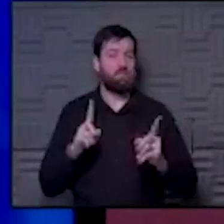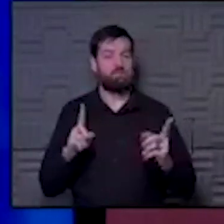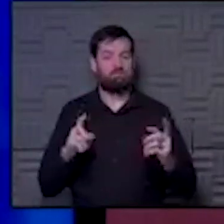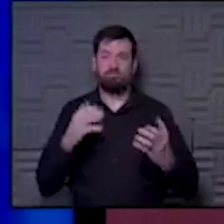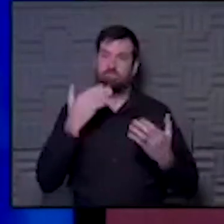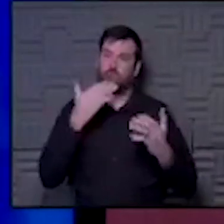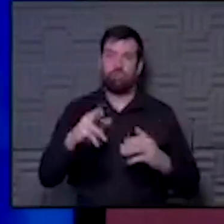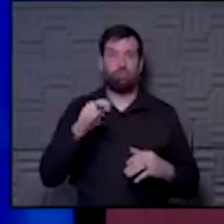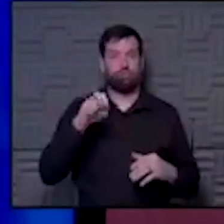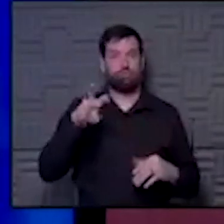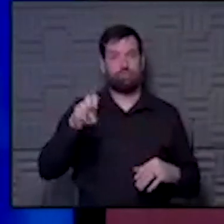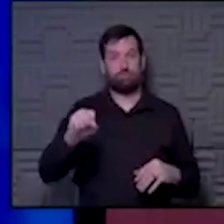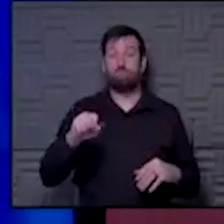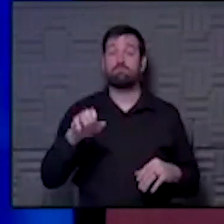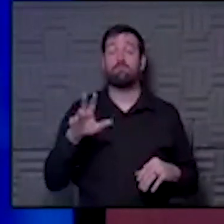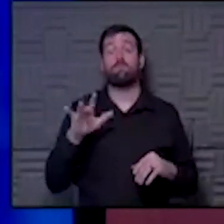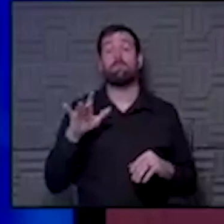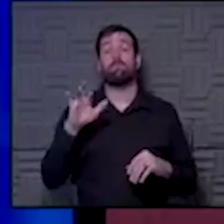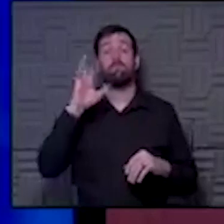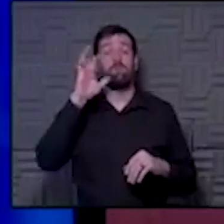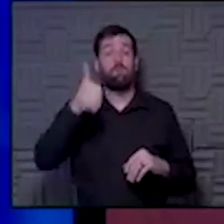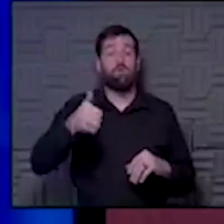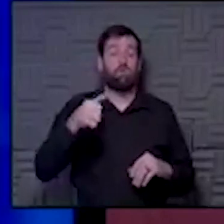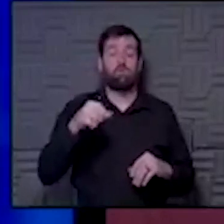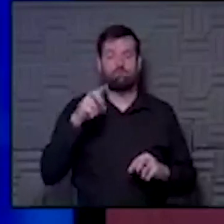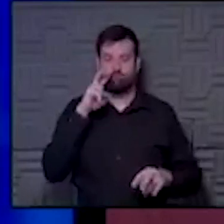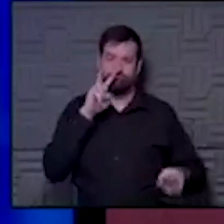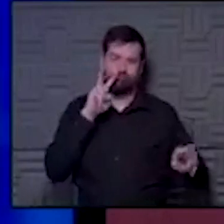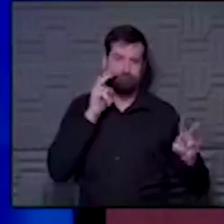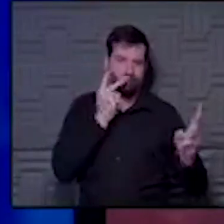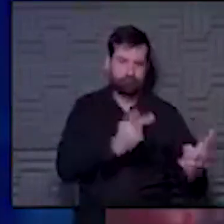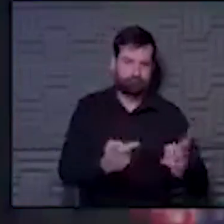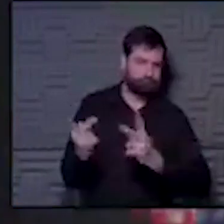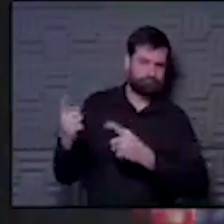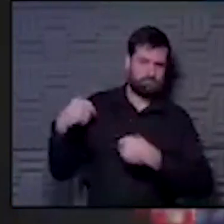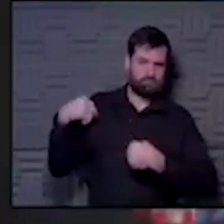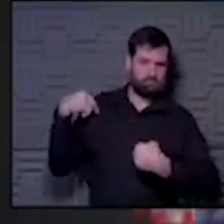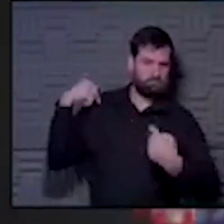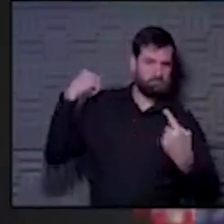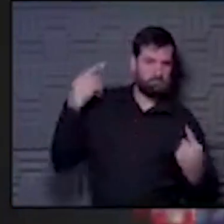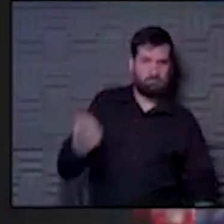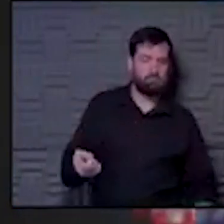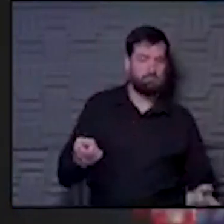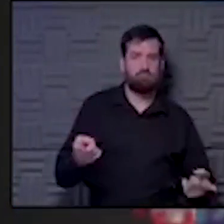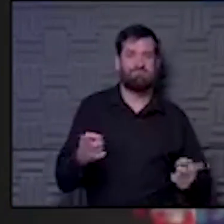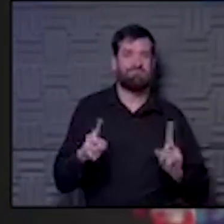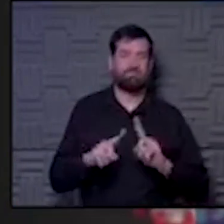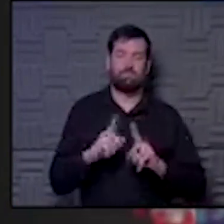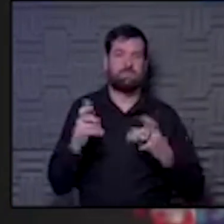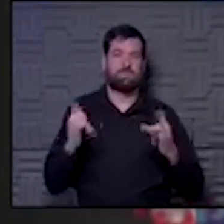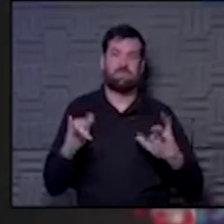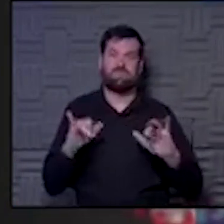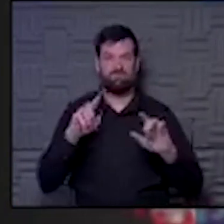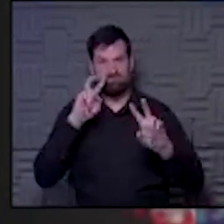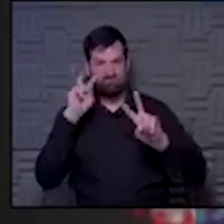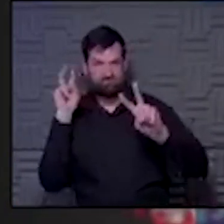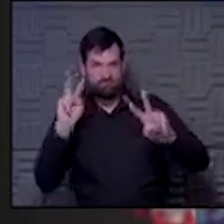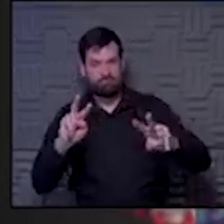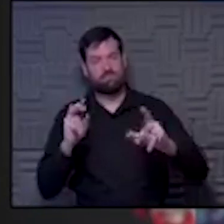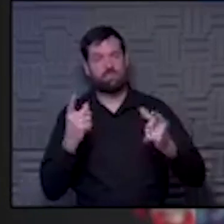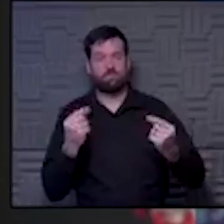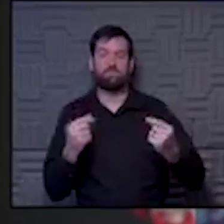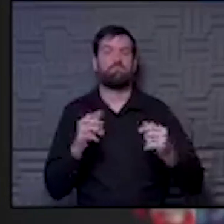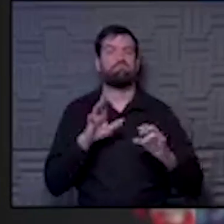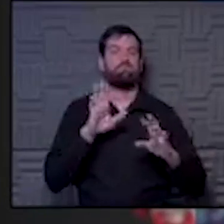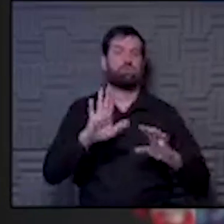really good news. Hey, tomorrow we take a look back at how far we've come, and yet the hill still to climb. You know, we're going to answer